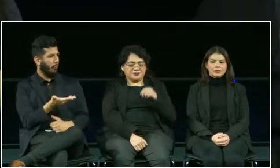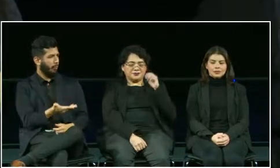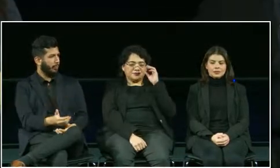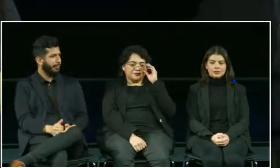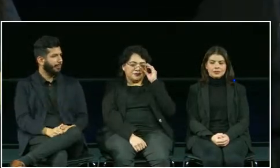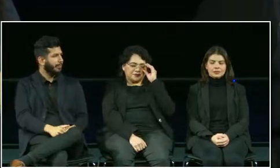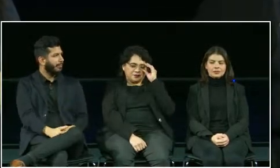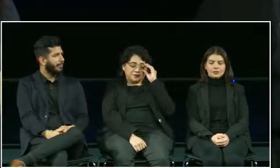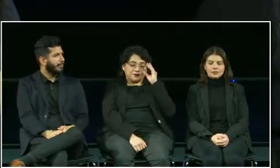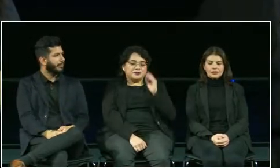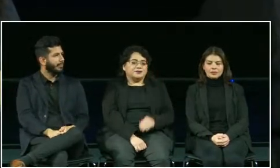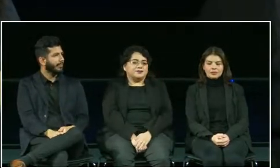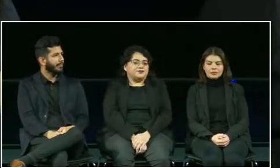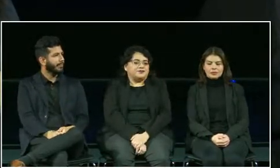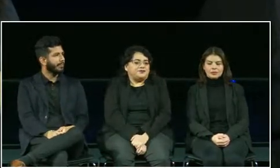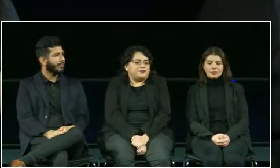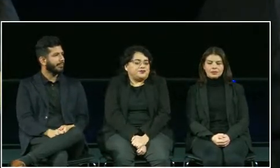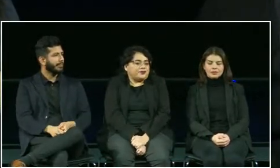No,